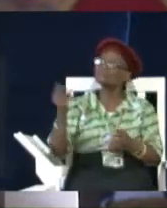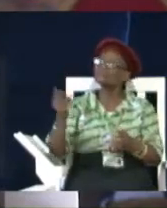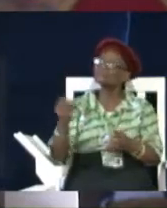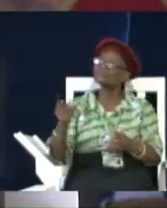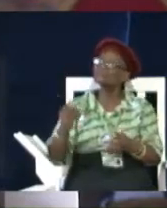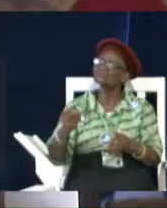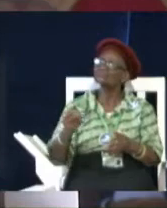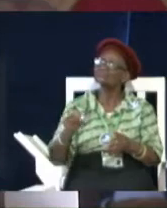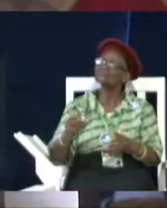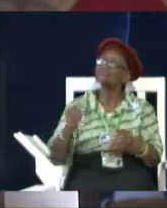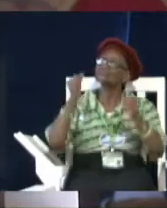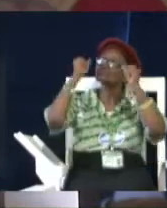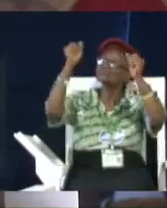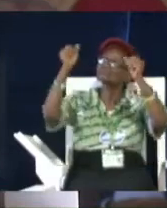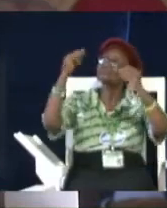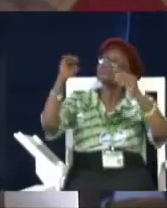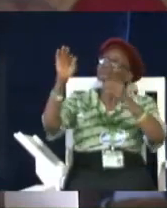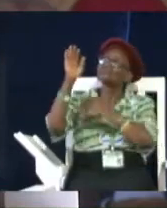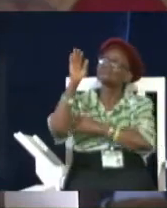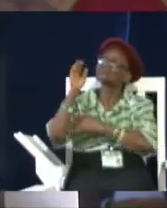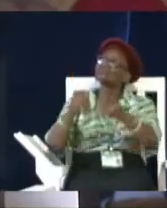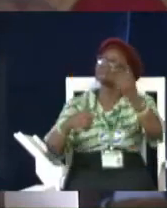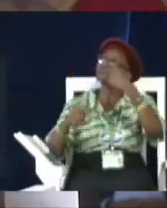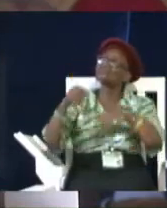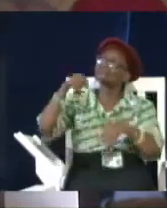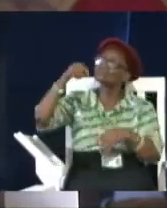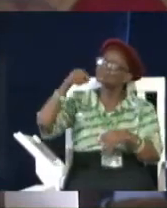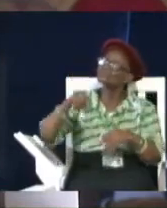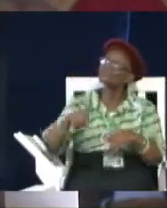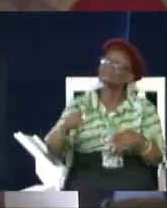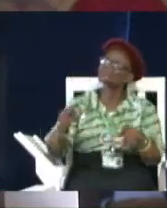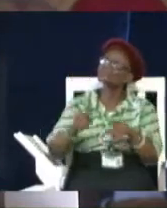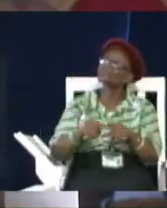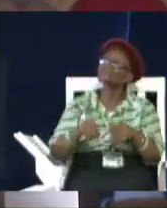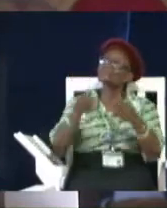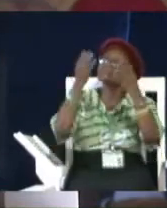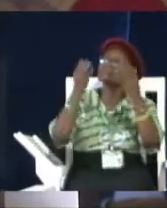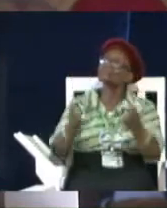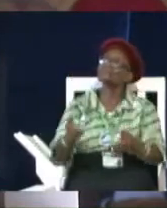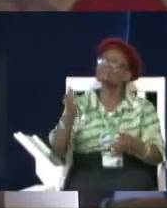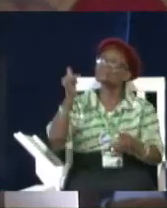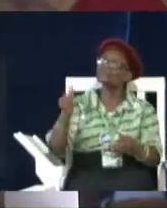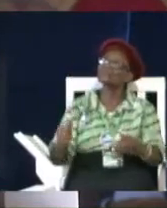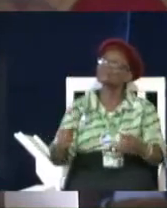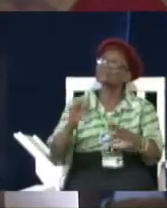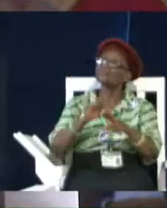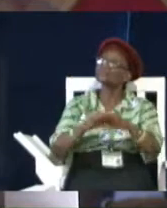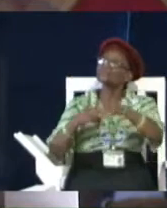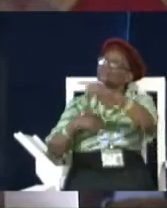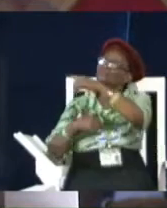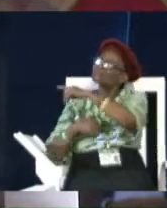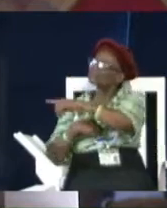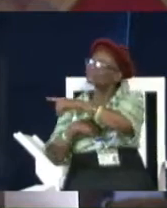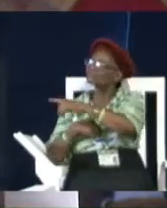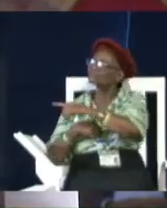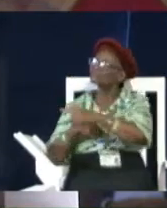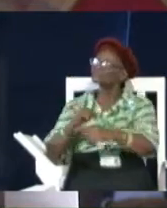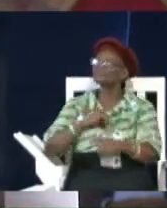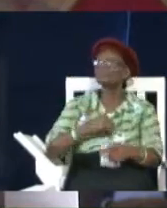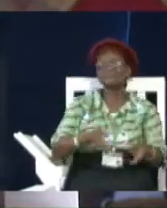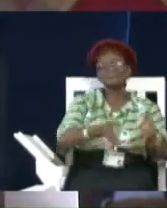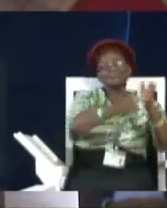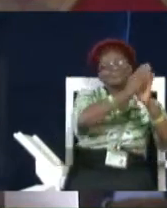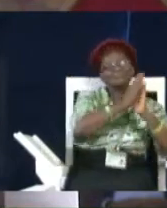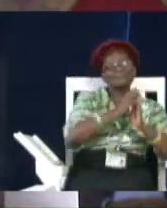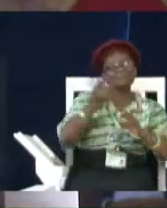God came down so heavily on me, I had to ask for a chair to sit. As I was about to sit down, the